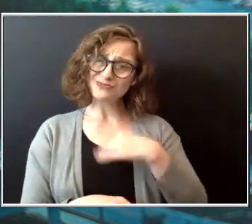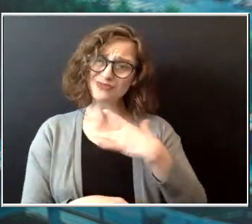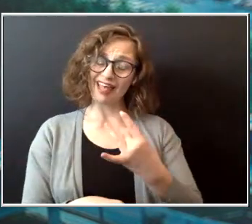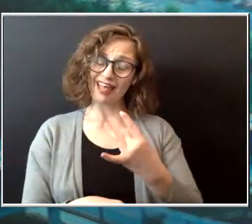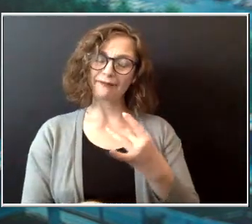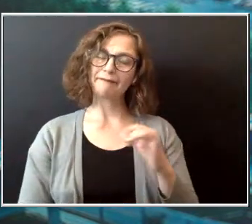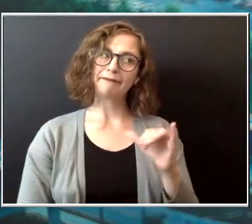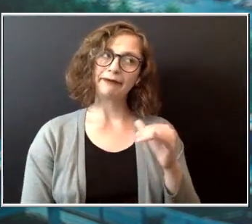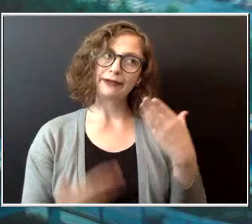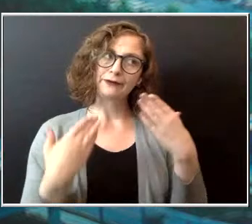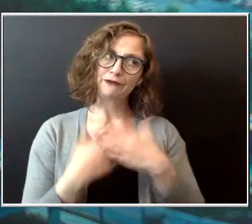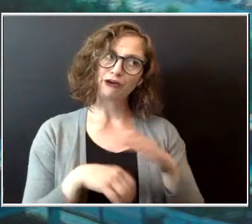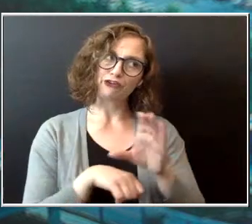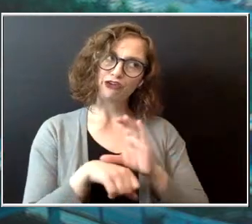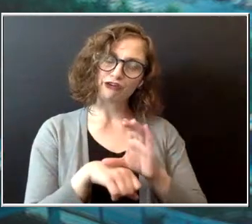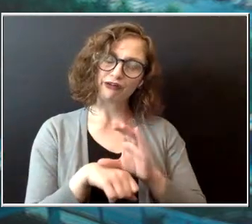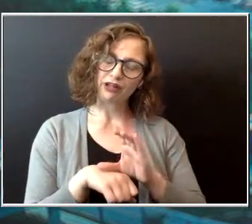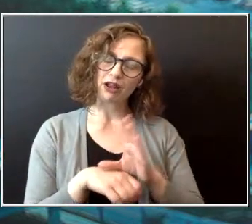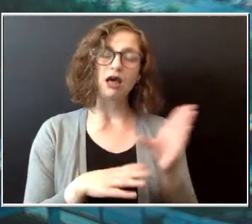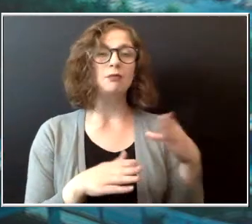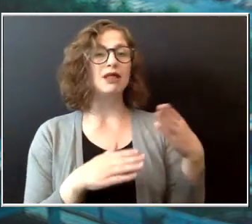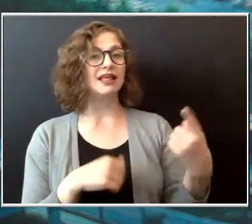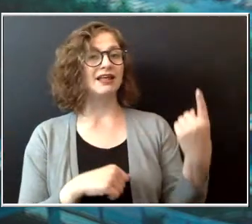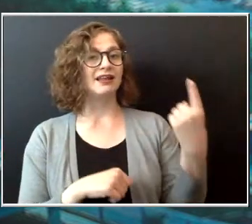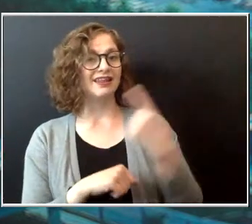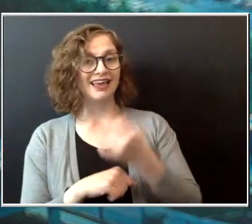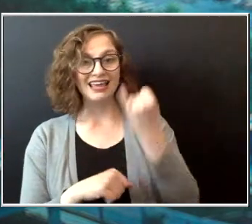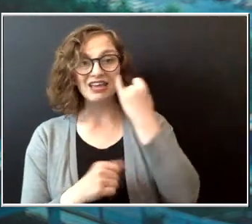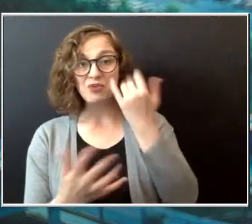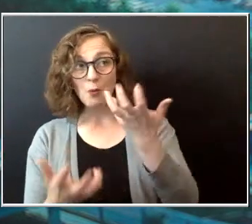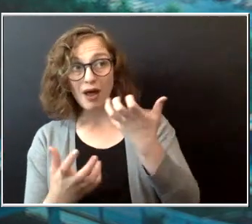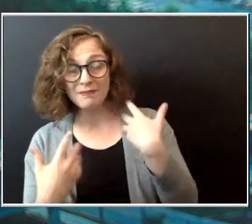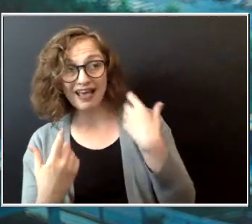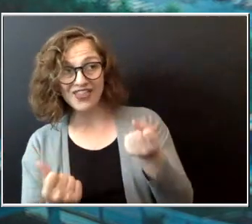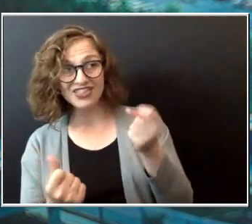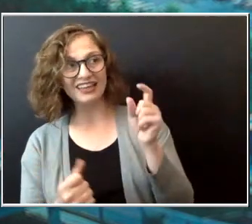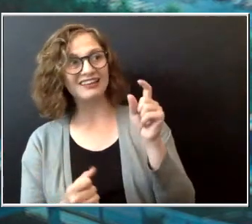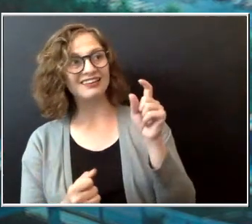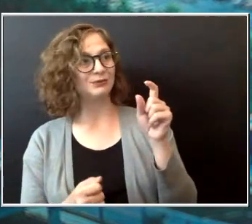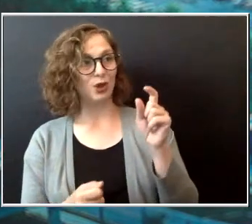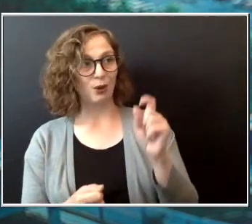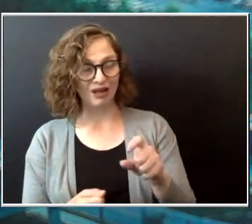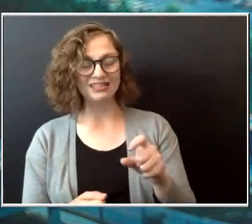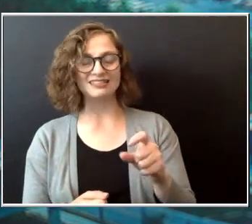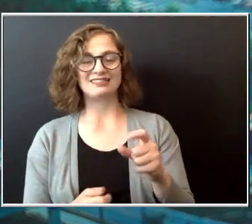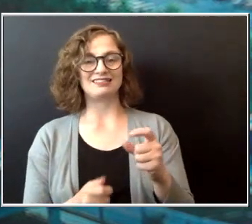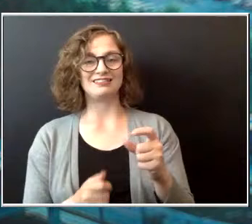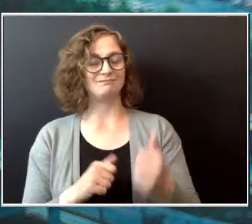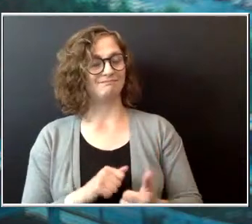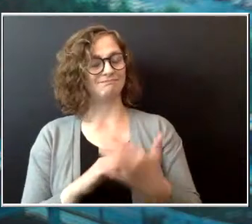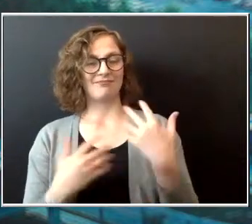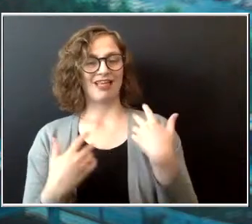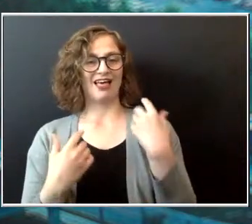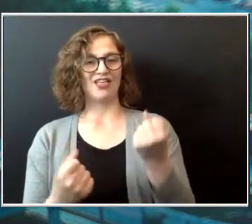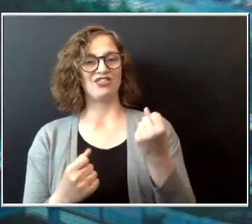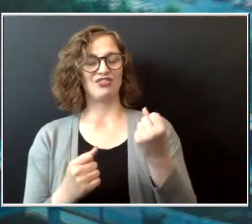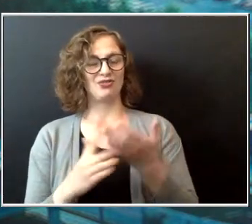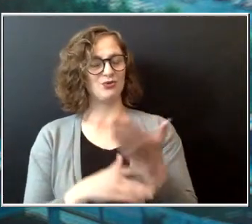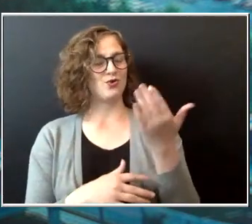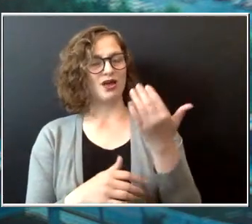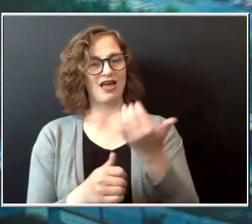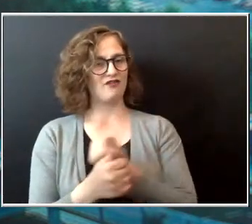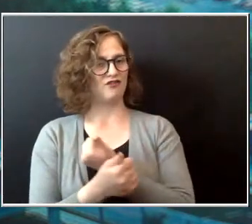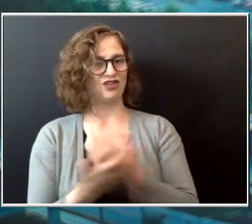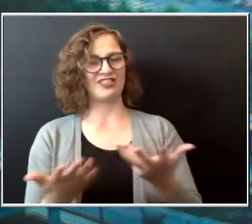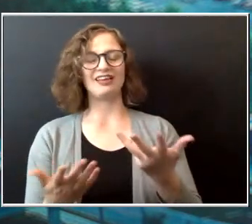be healthy, you got to be healthy. All right, thanks again to all of our guests and to our audience. Remember, faith, hope, and science, that's the